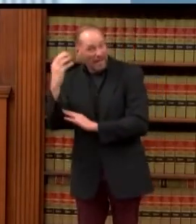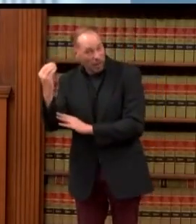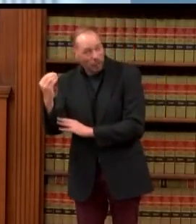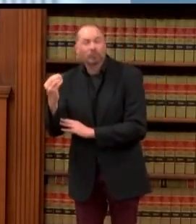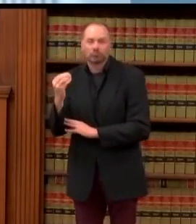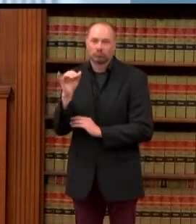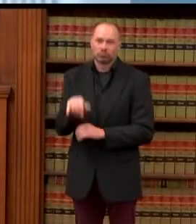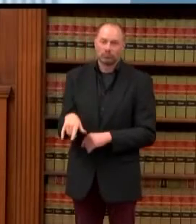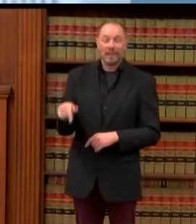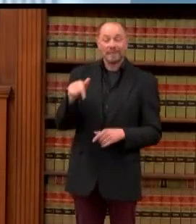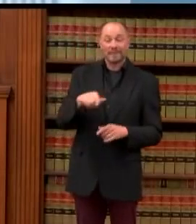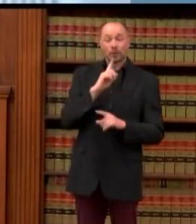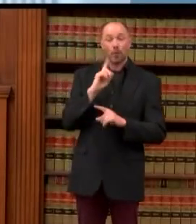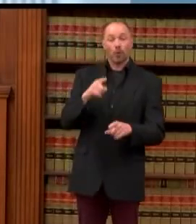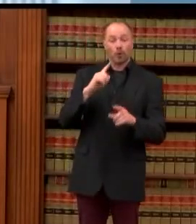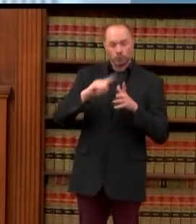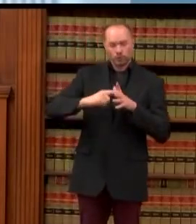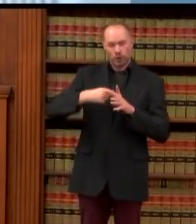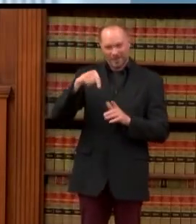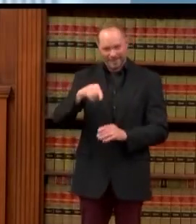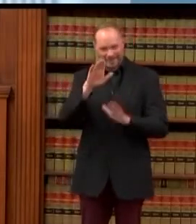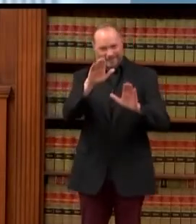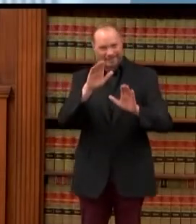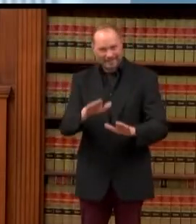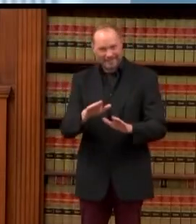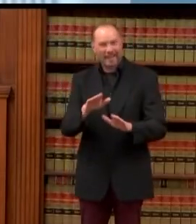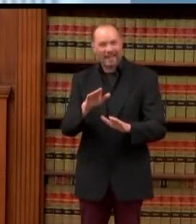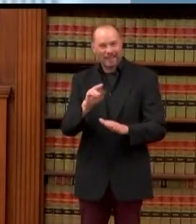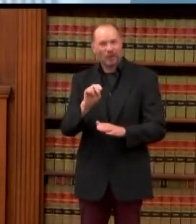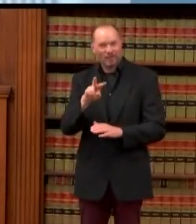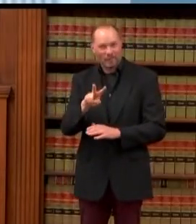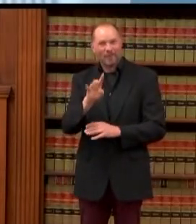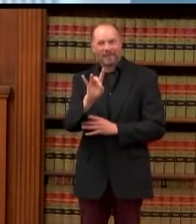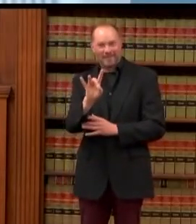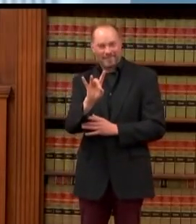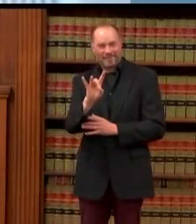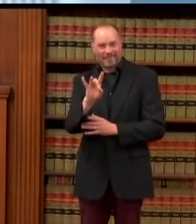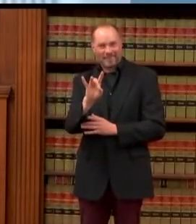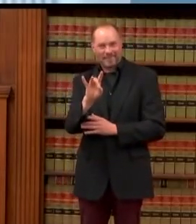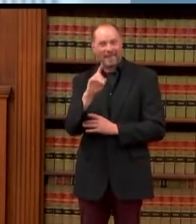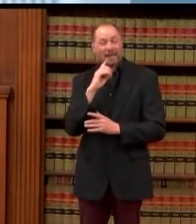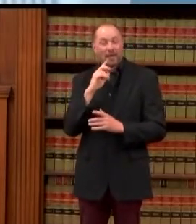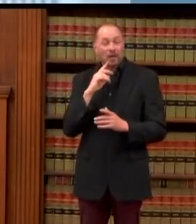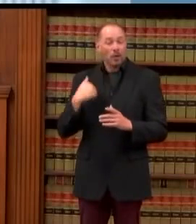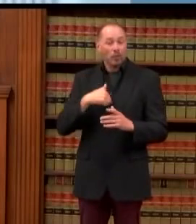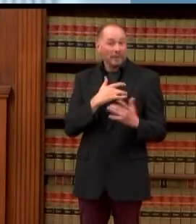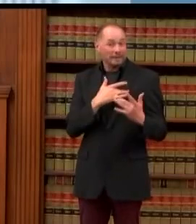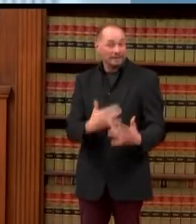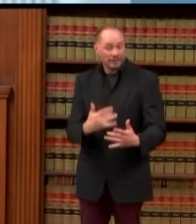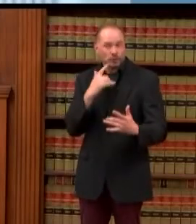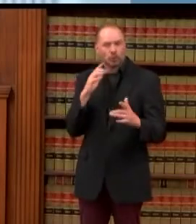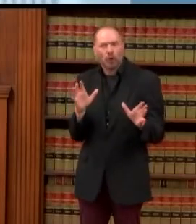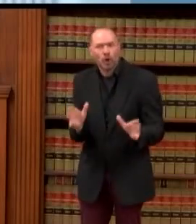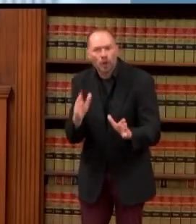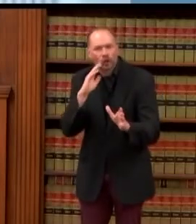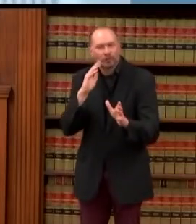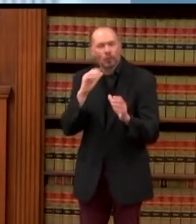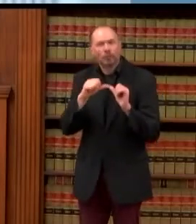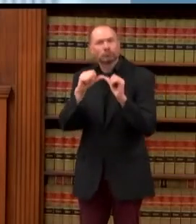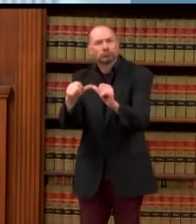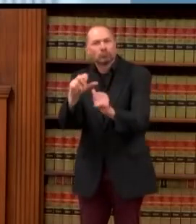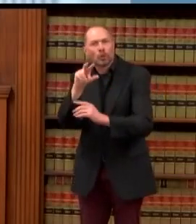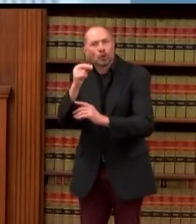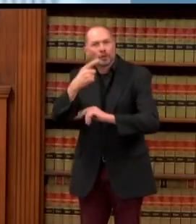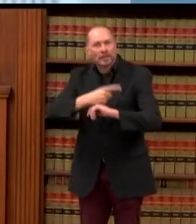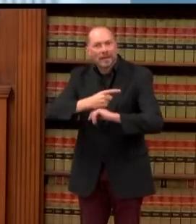order, which will take effect on Sunday, is meant to encourage, at least for the next 30 days, people of all ages